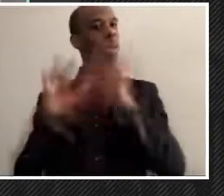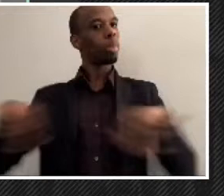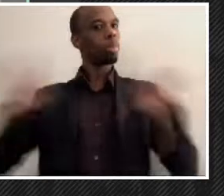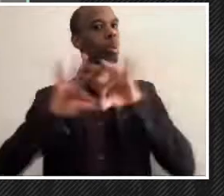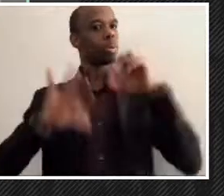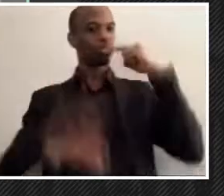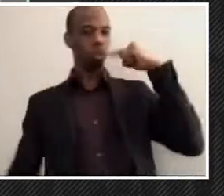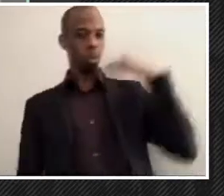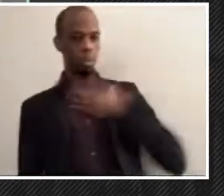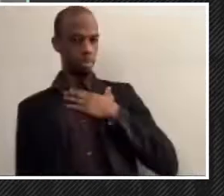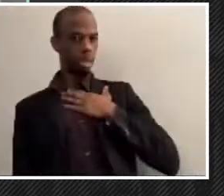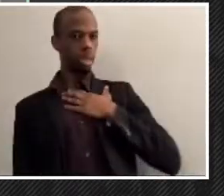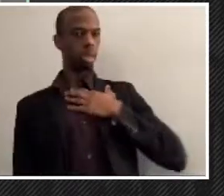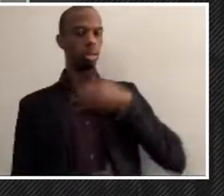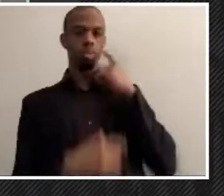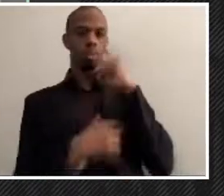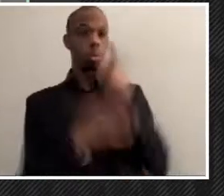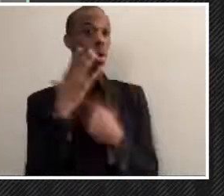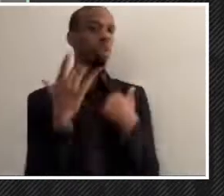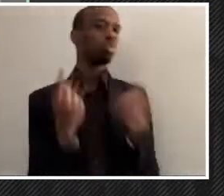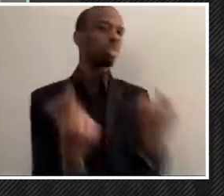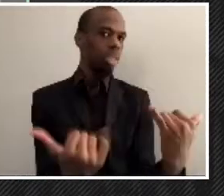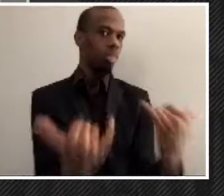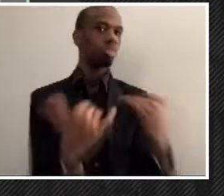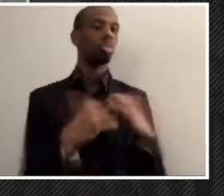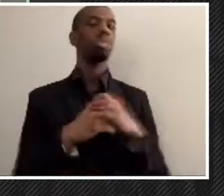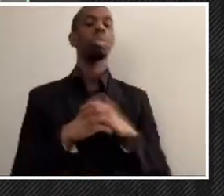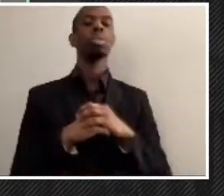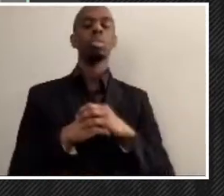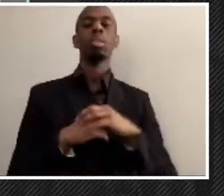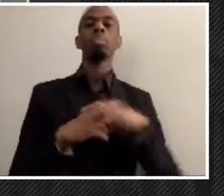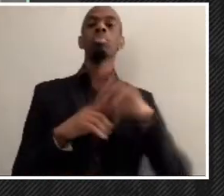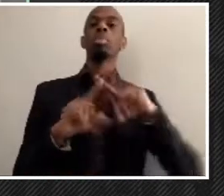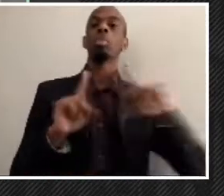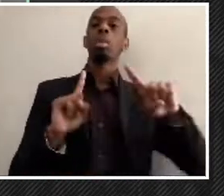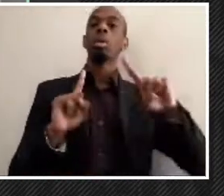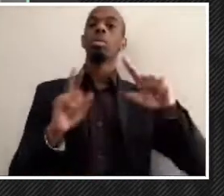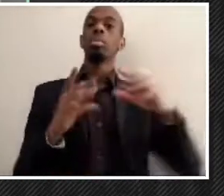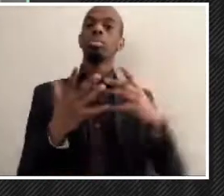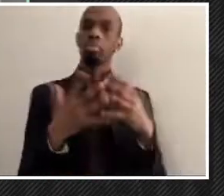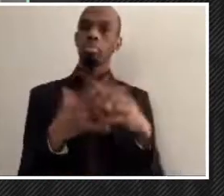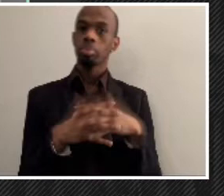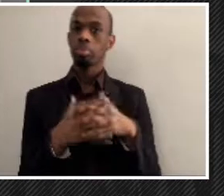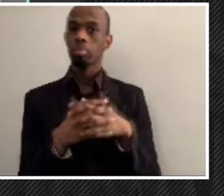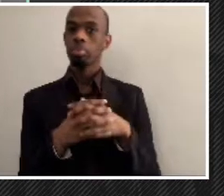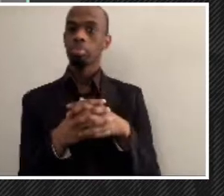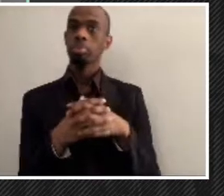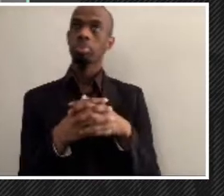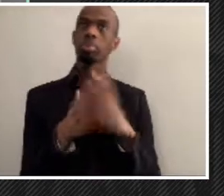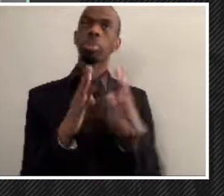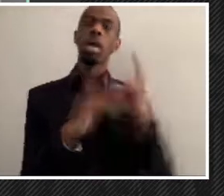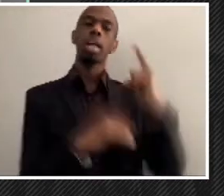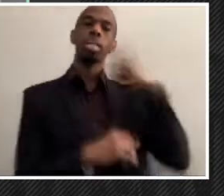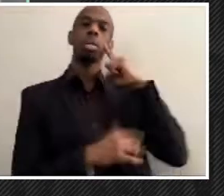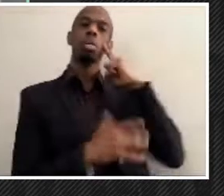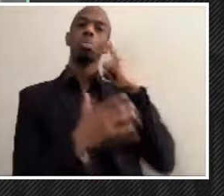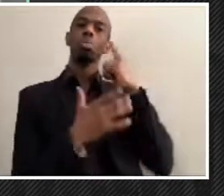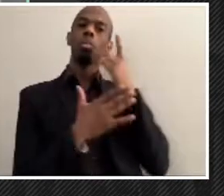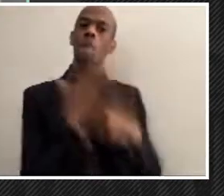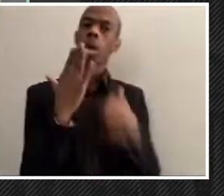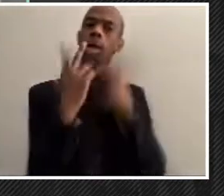But what I say is probably more important than trying to